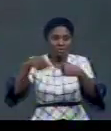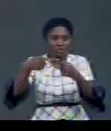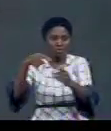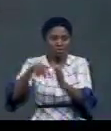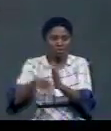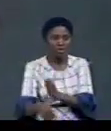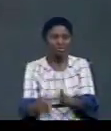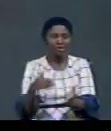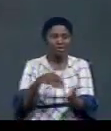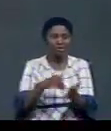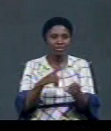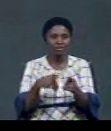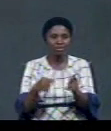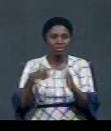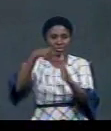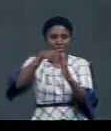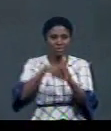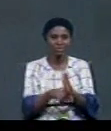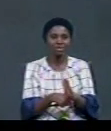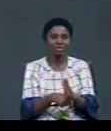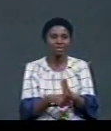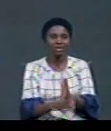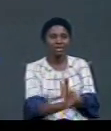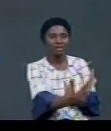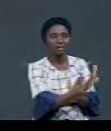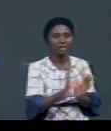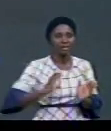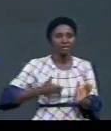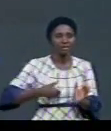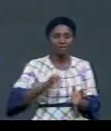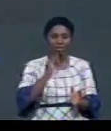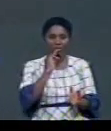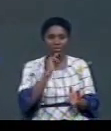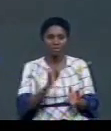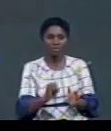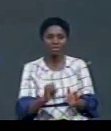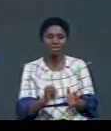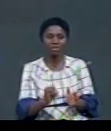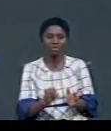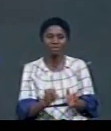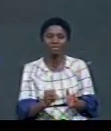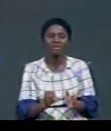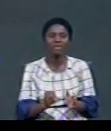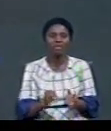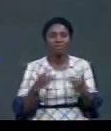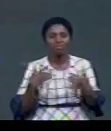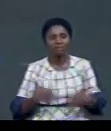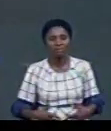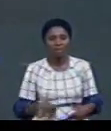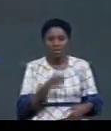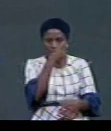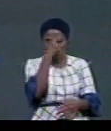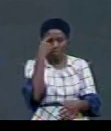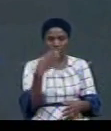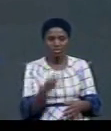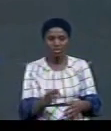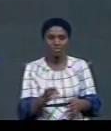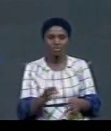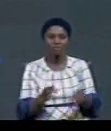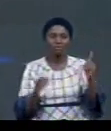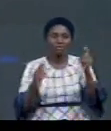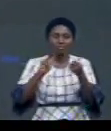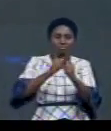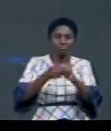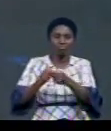Their soul is melted because of trouble. Then in verse 27,